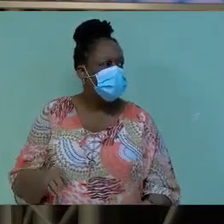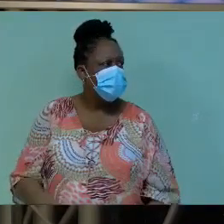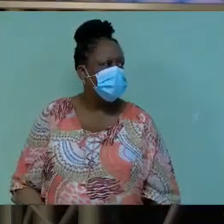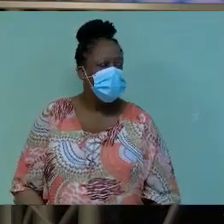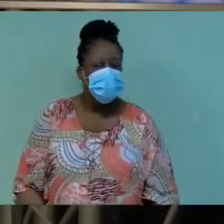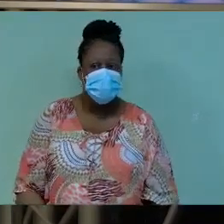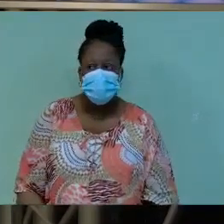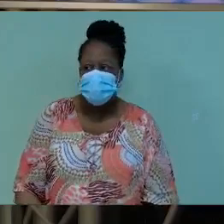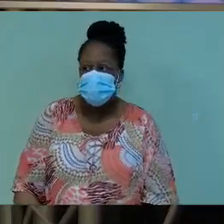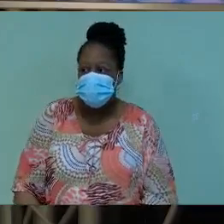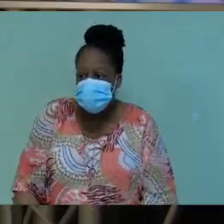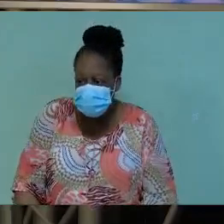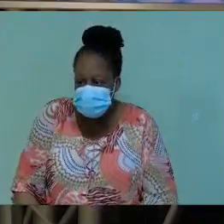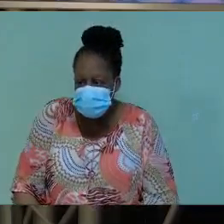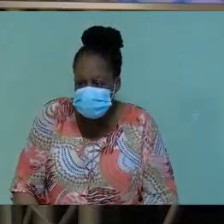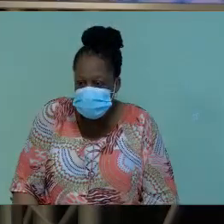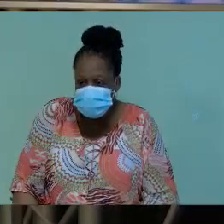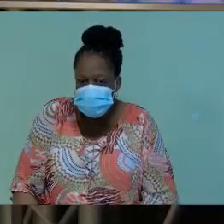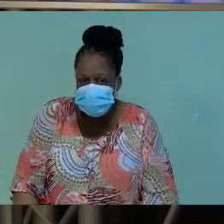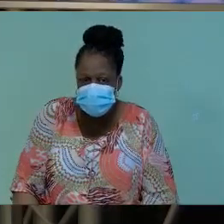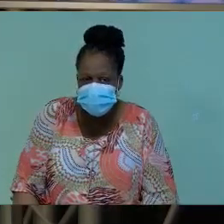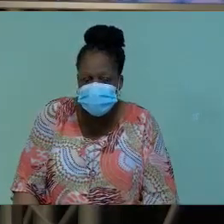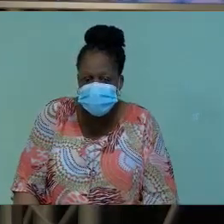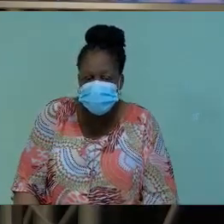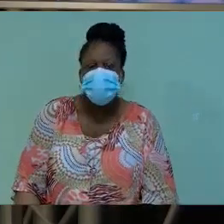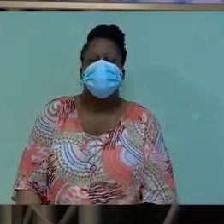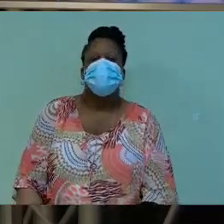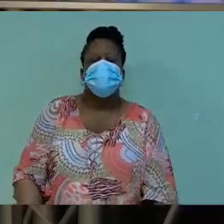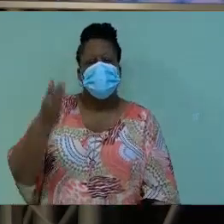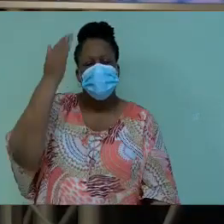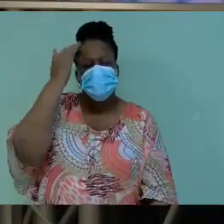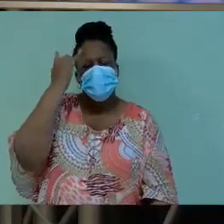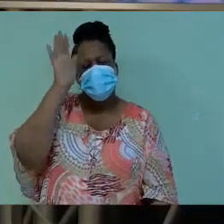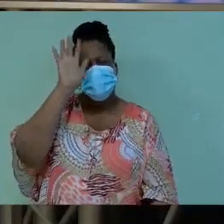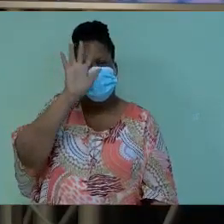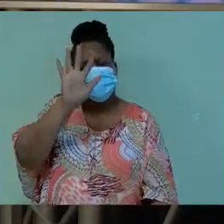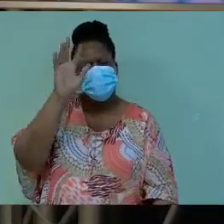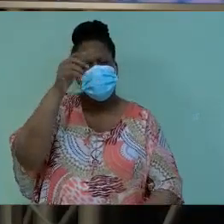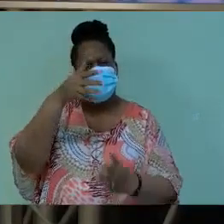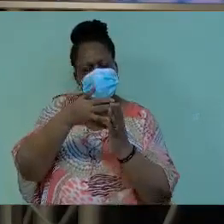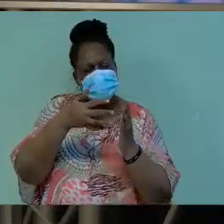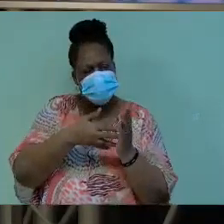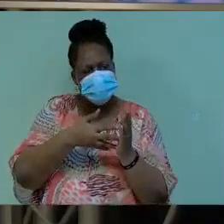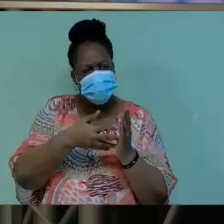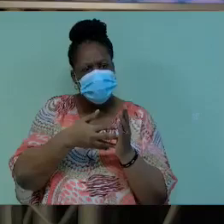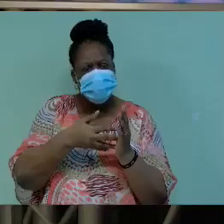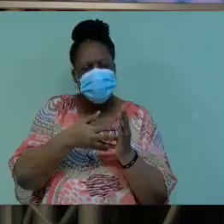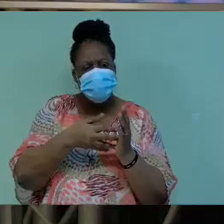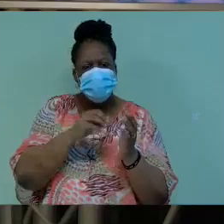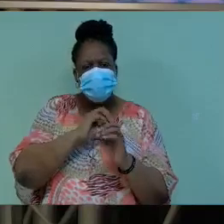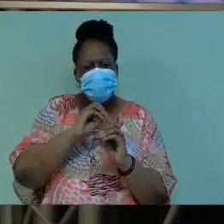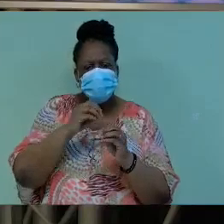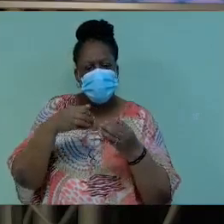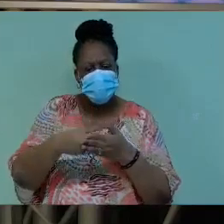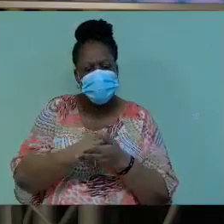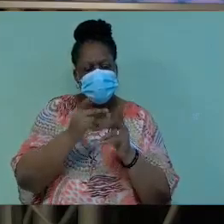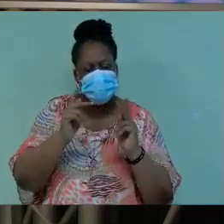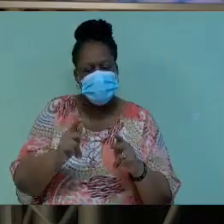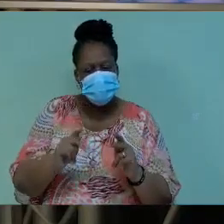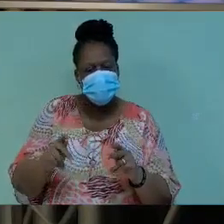5 tests? And the second one, your reference to tests being done on day 14 of